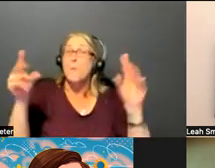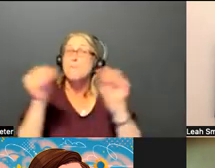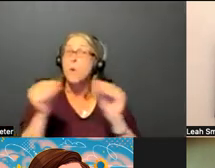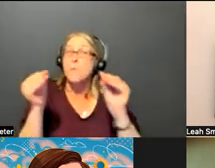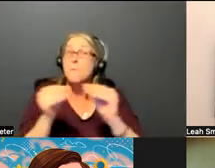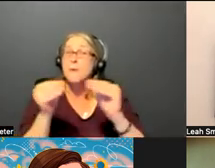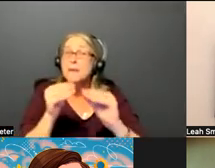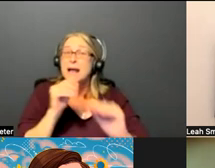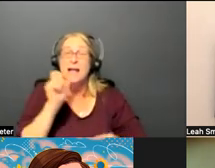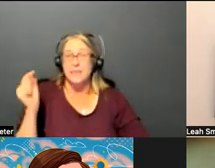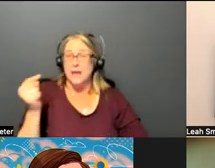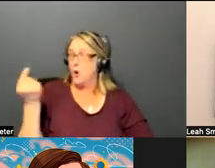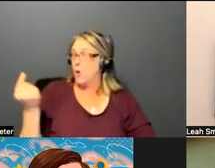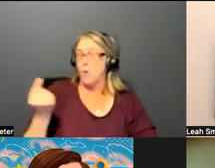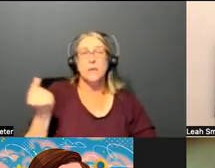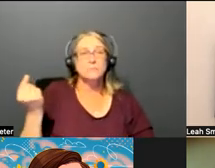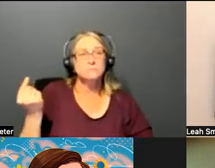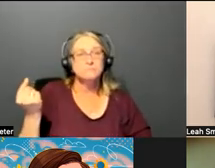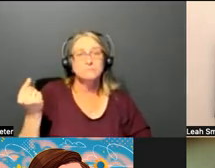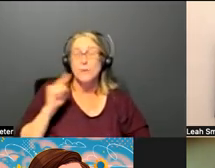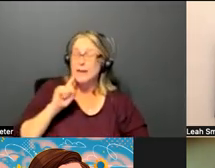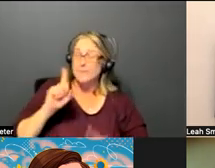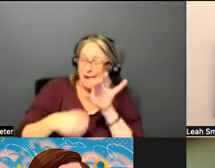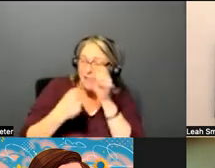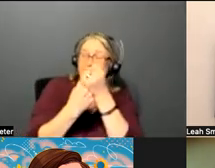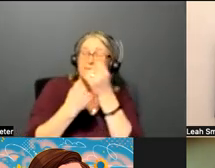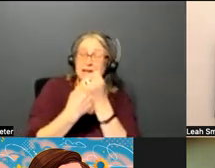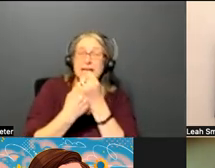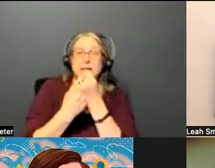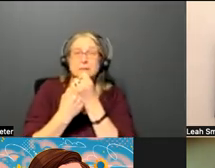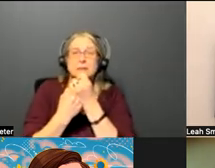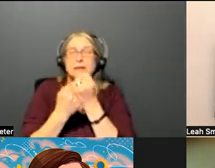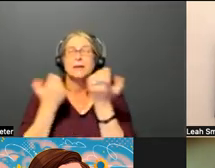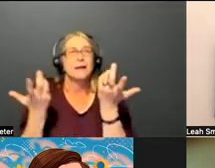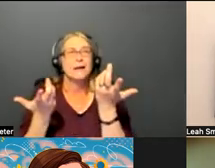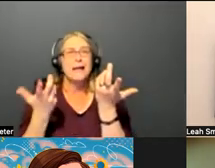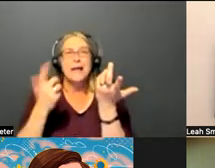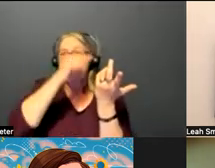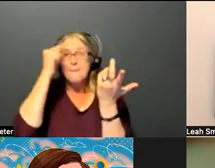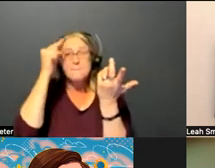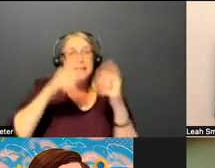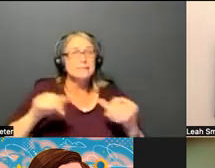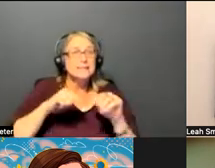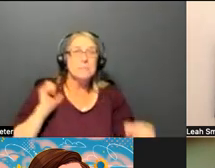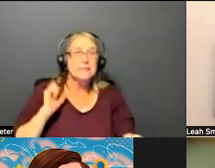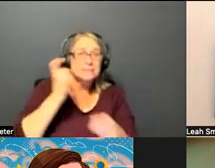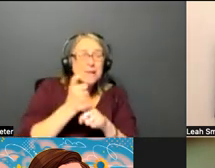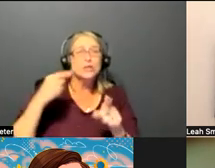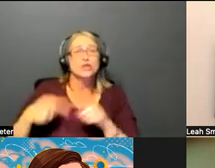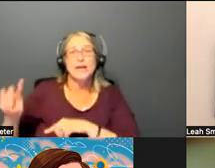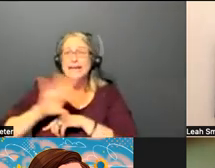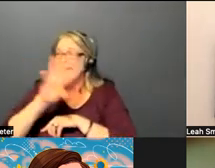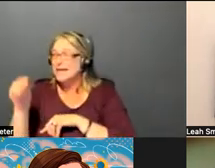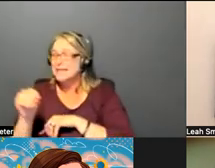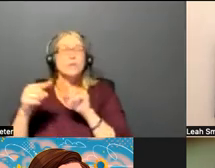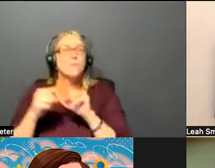only one. And so I am advocating, like, not only, you know, in Black spaces, but Hispanic spaces and Asian spaces. Like, it's great